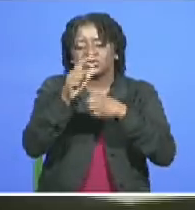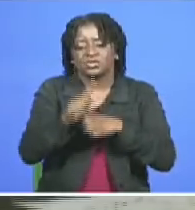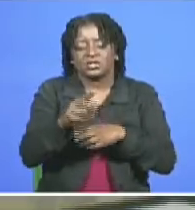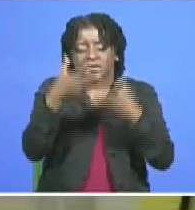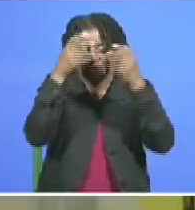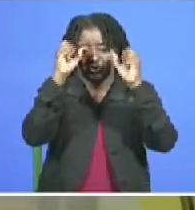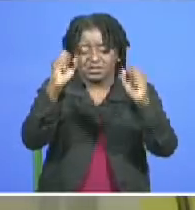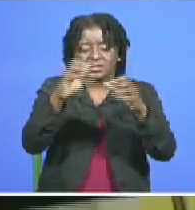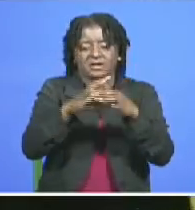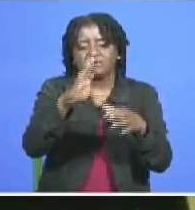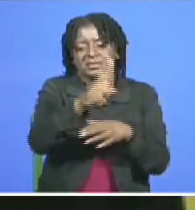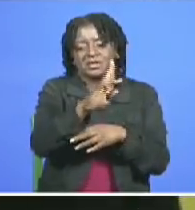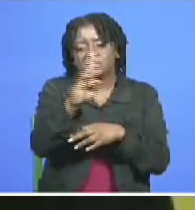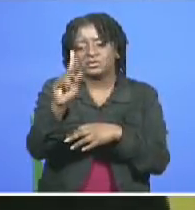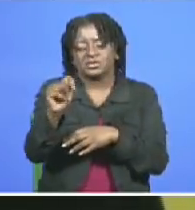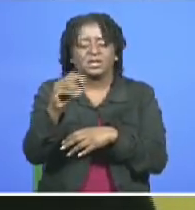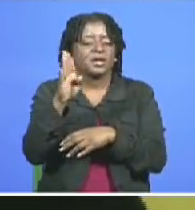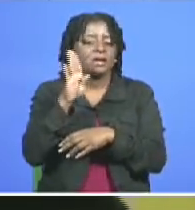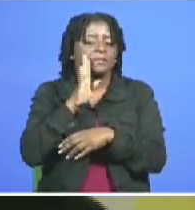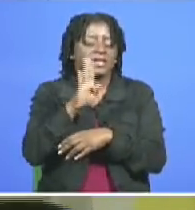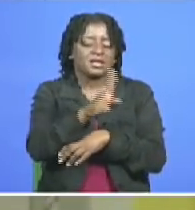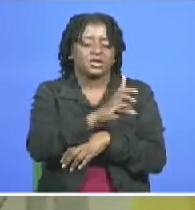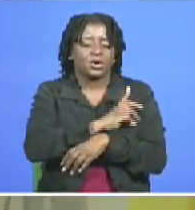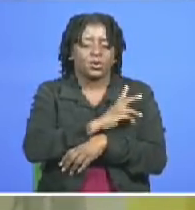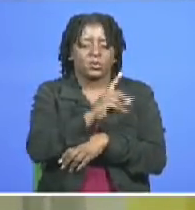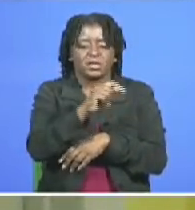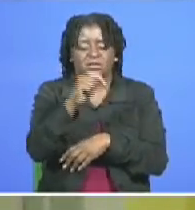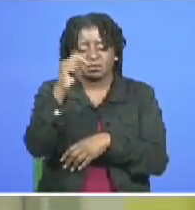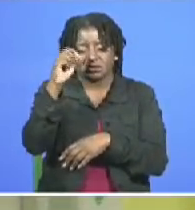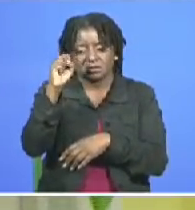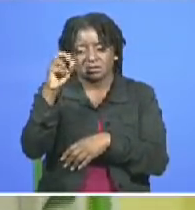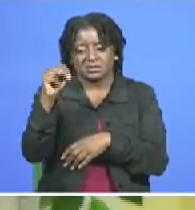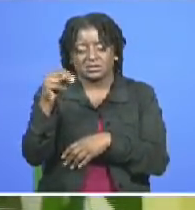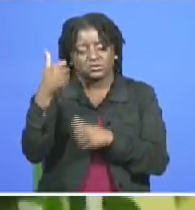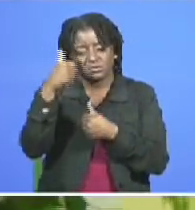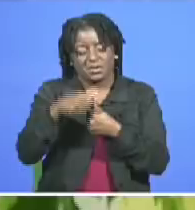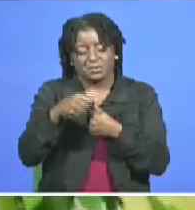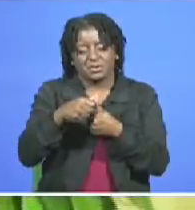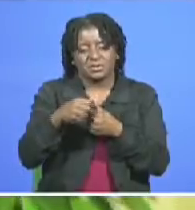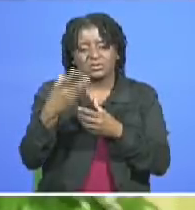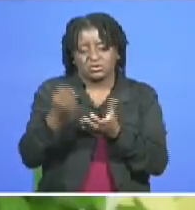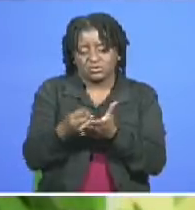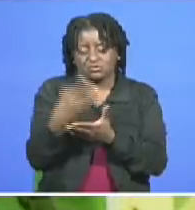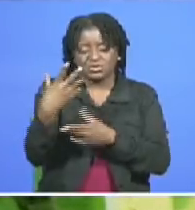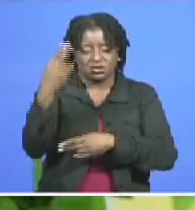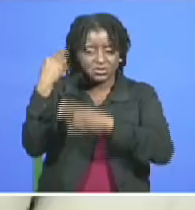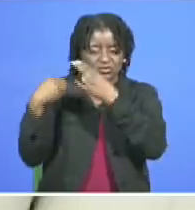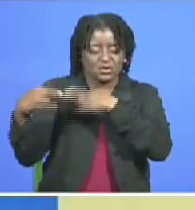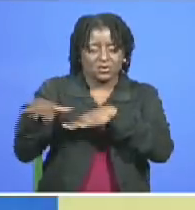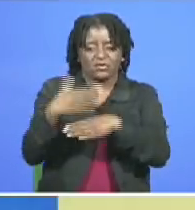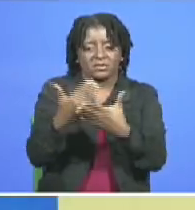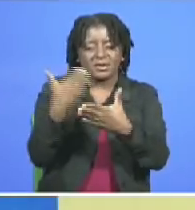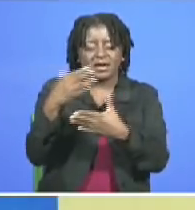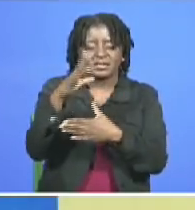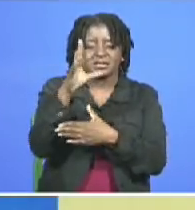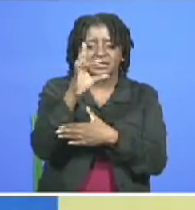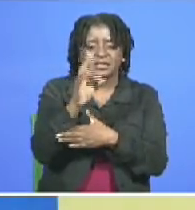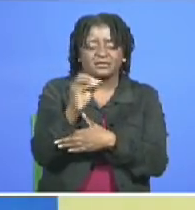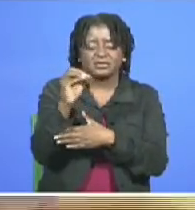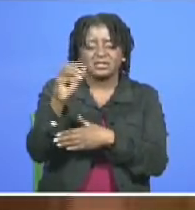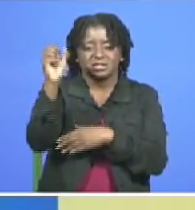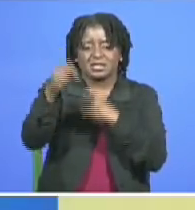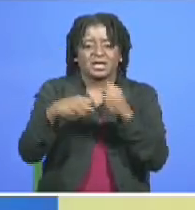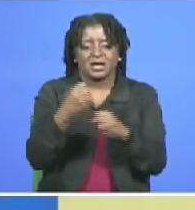Belinda Wilson, reflected on the union's rich history over the past 70 years. We started